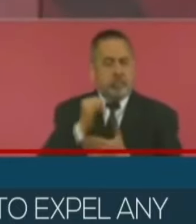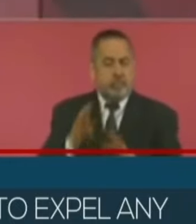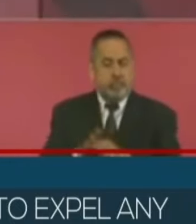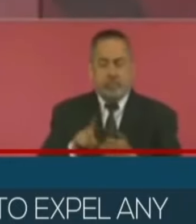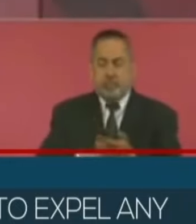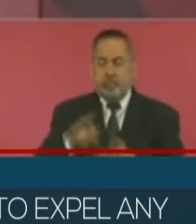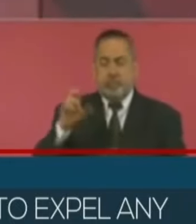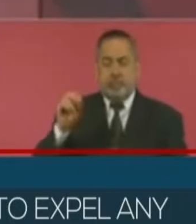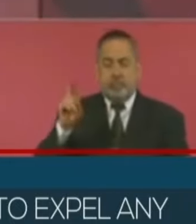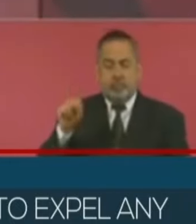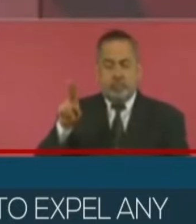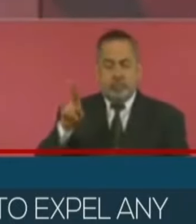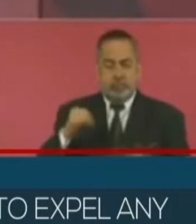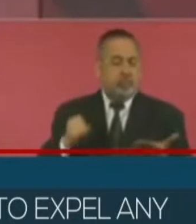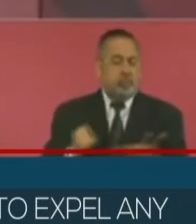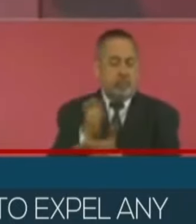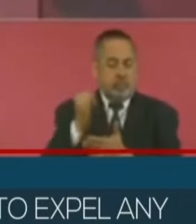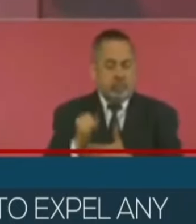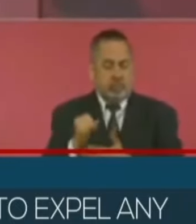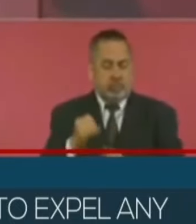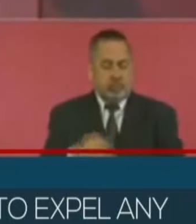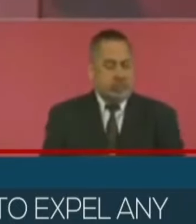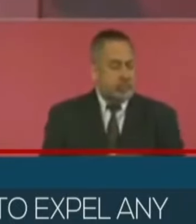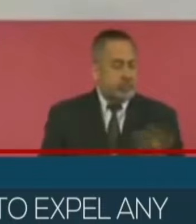the sovereignty of countries